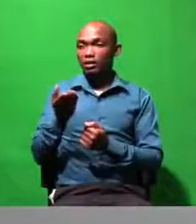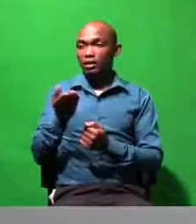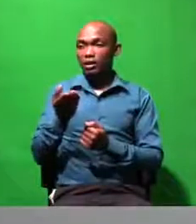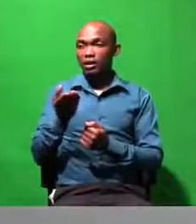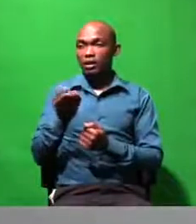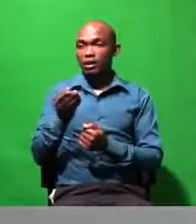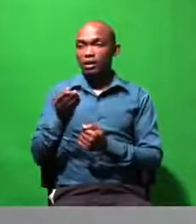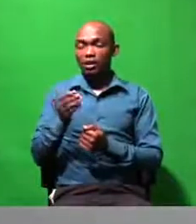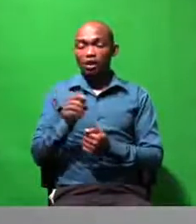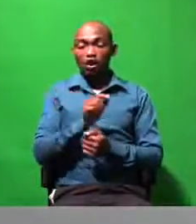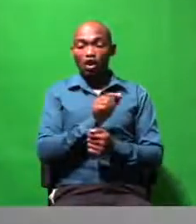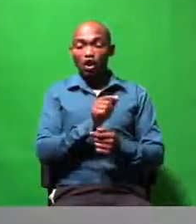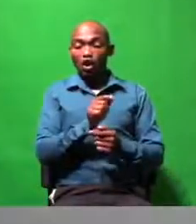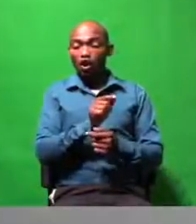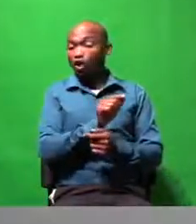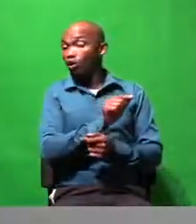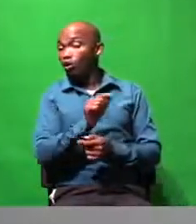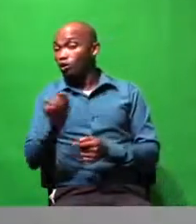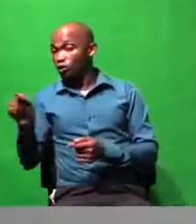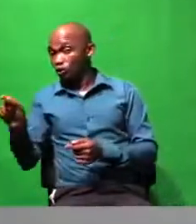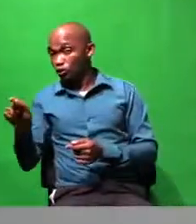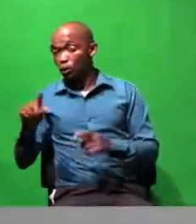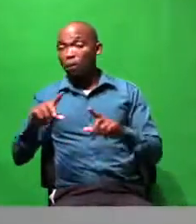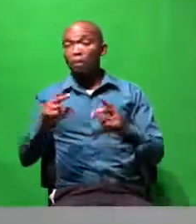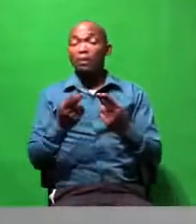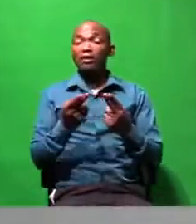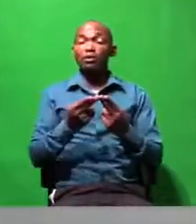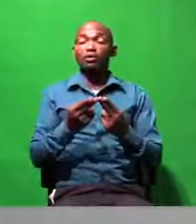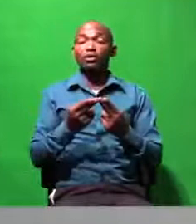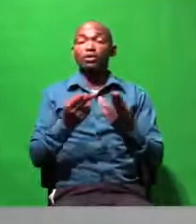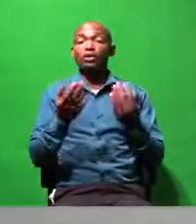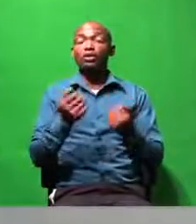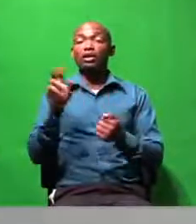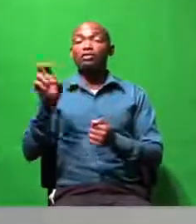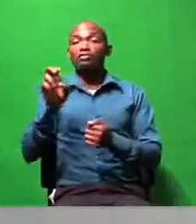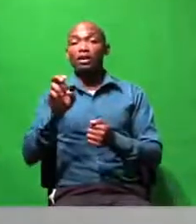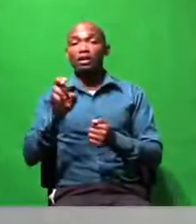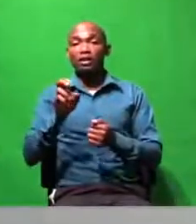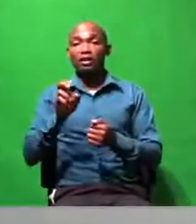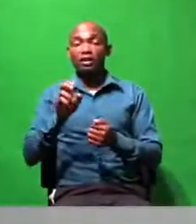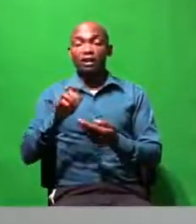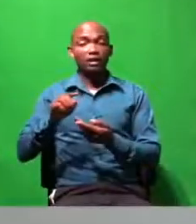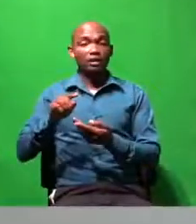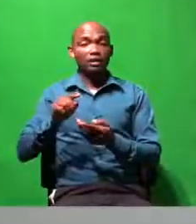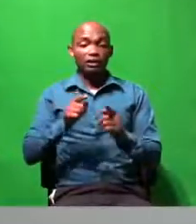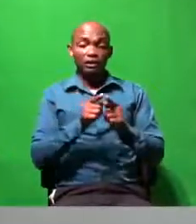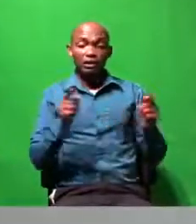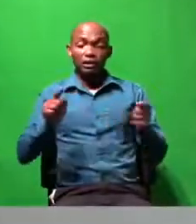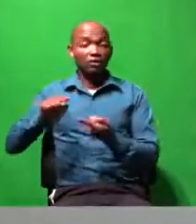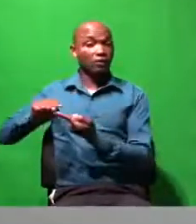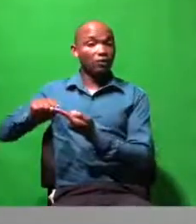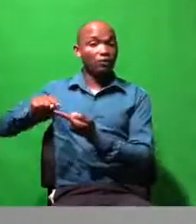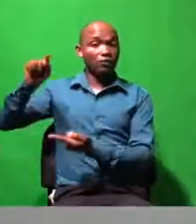the horizontal area, and also we can find the distance of the vertical object, such as